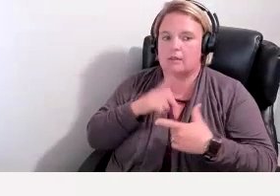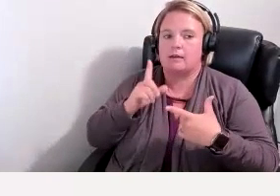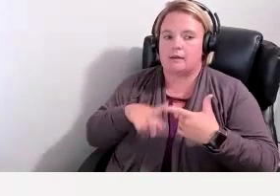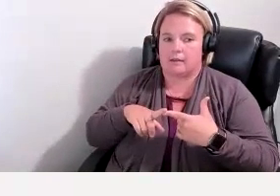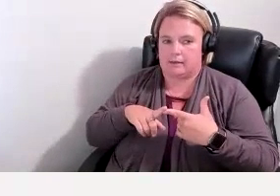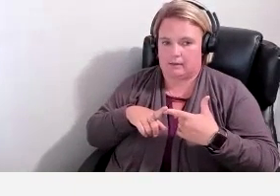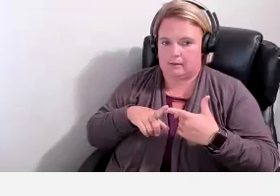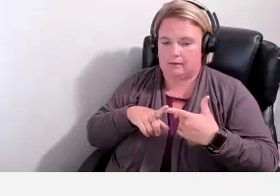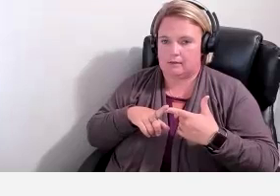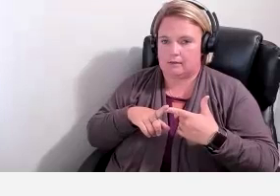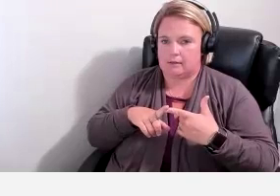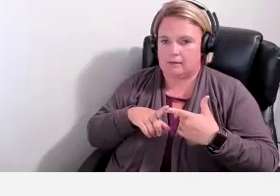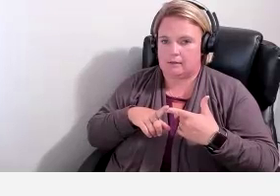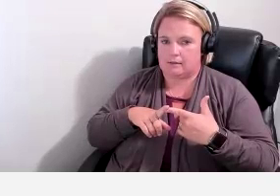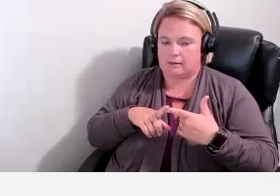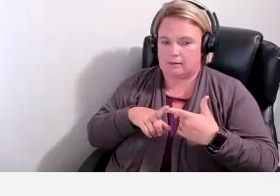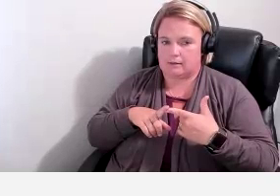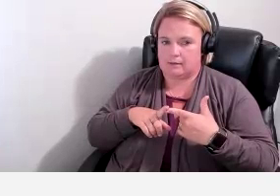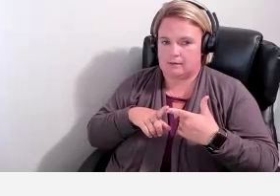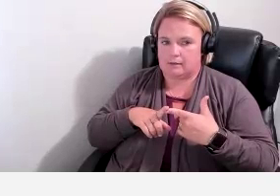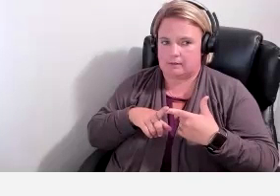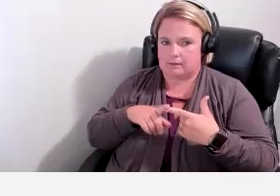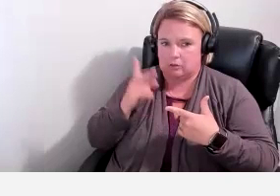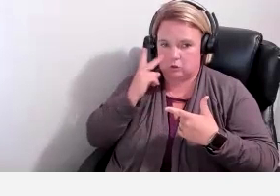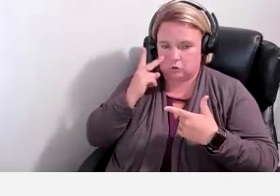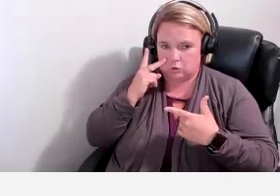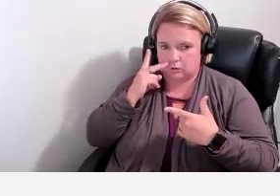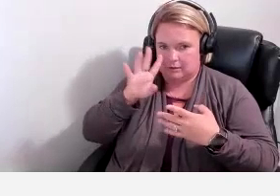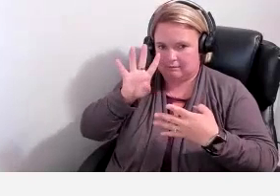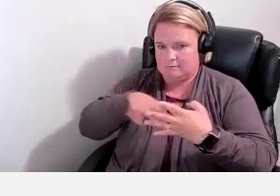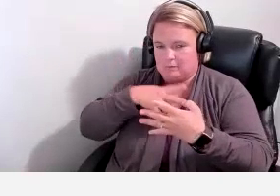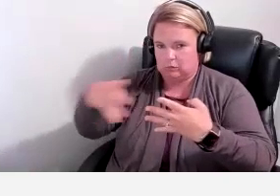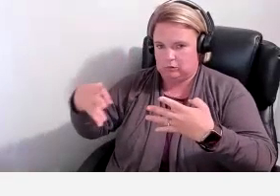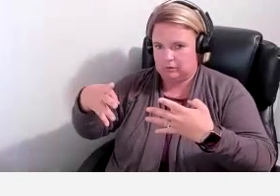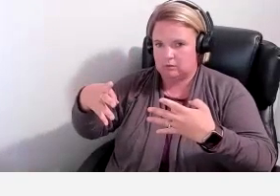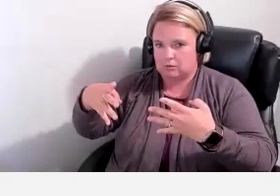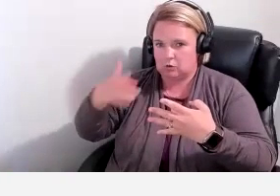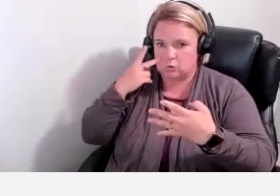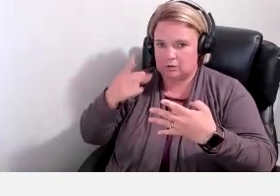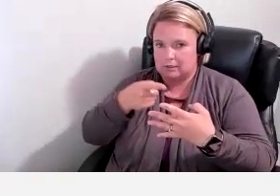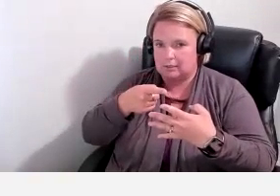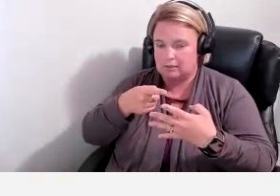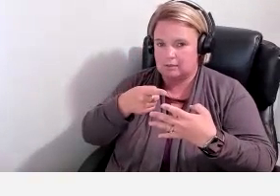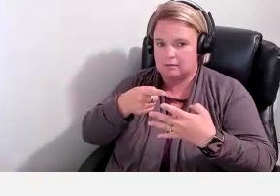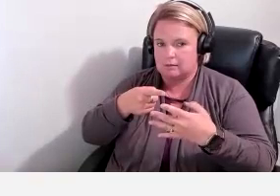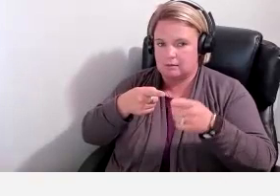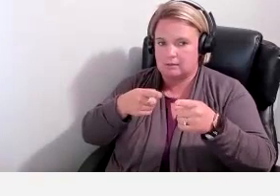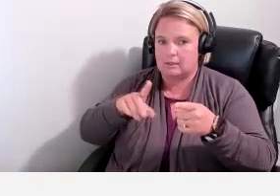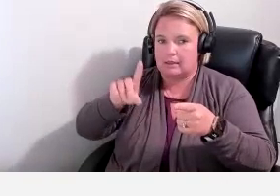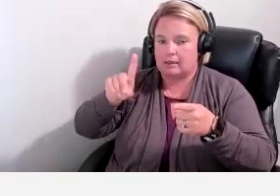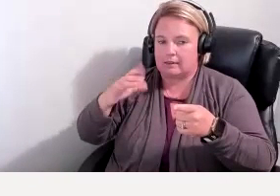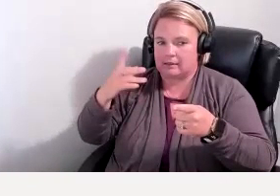them on this form right here. You see like a kind of a breakout of it, right? This is the DECT